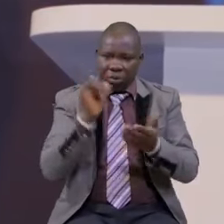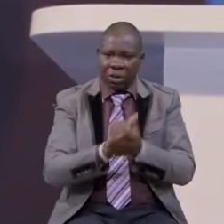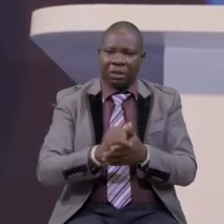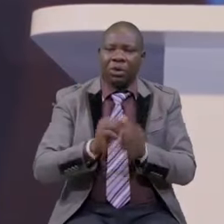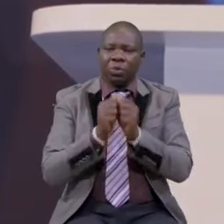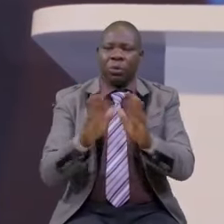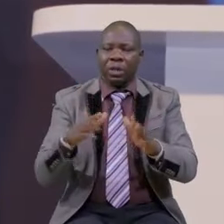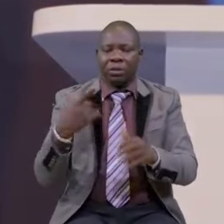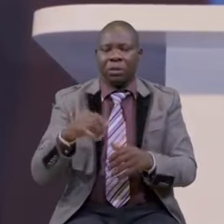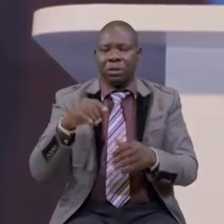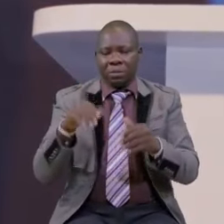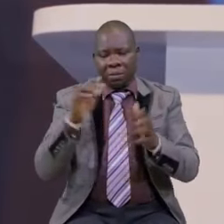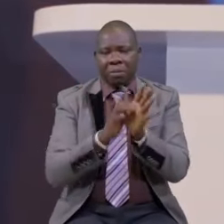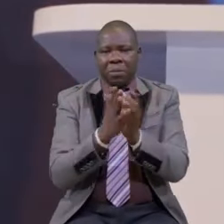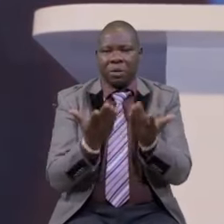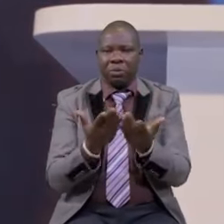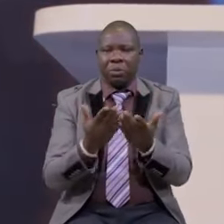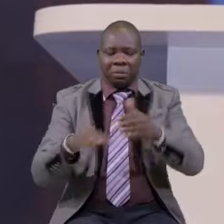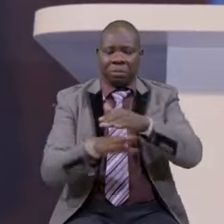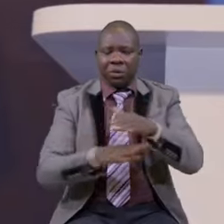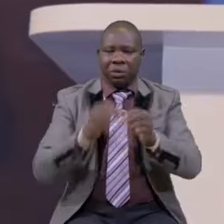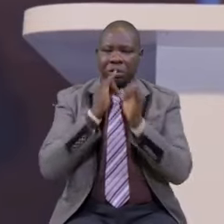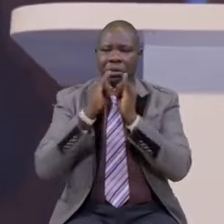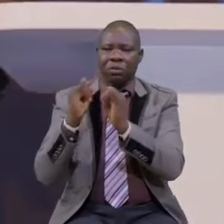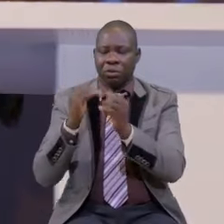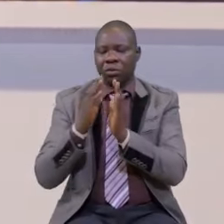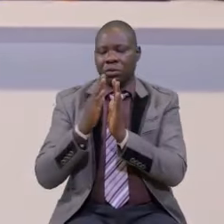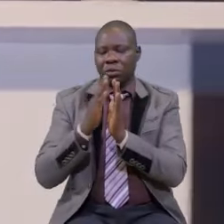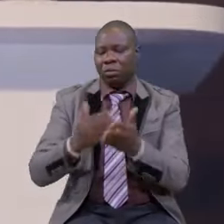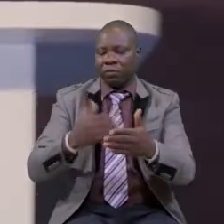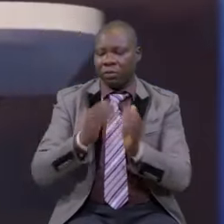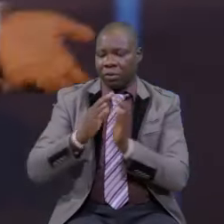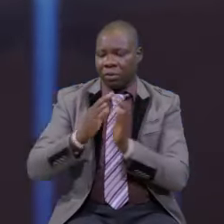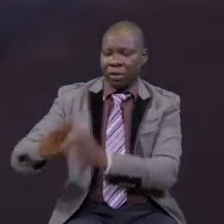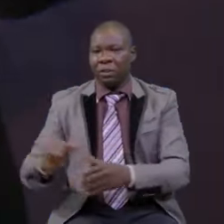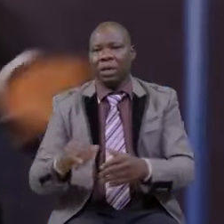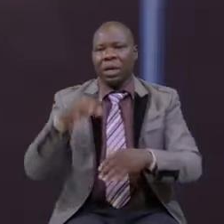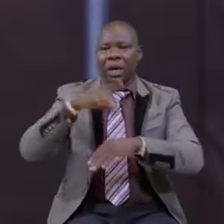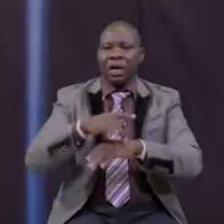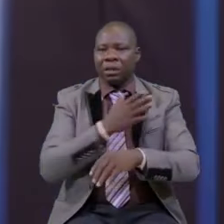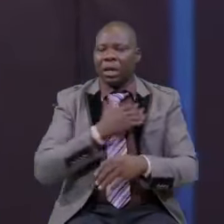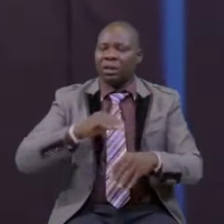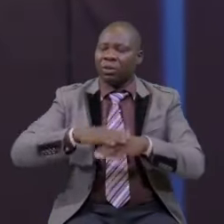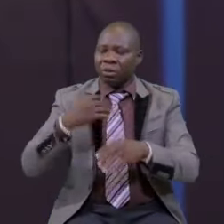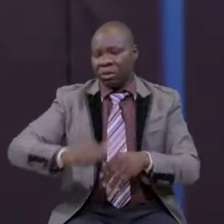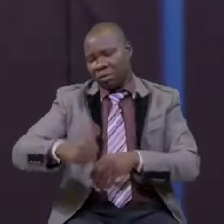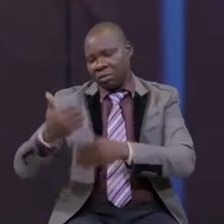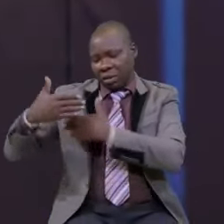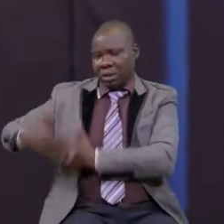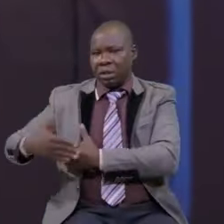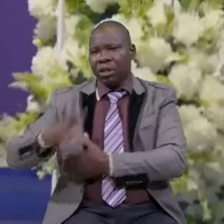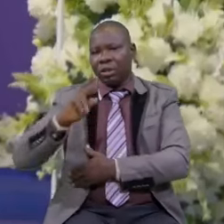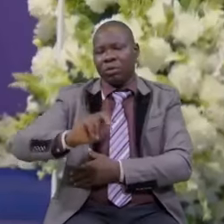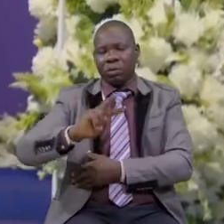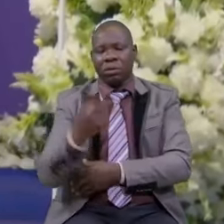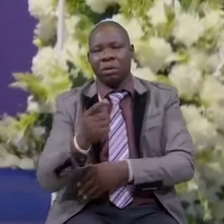basic instruction before leaving earth? And now on the other side, there's no second